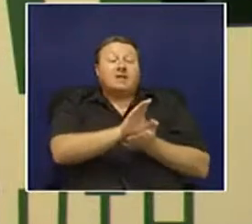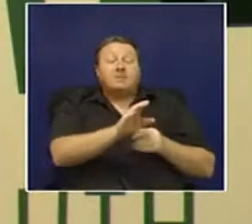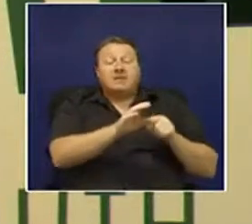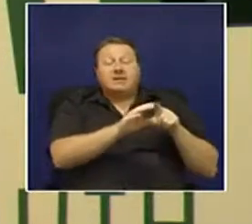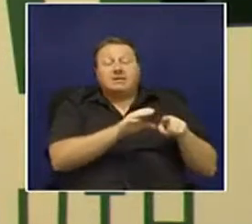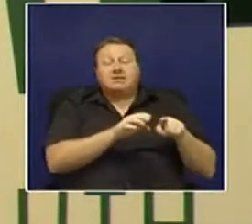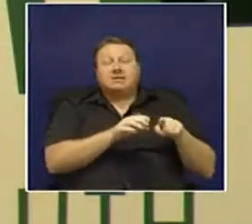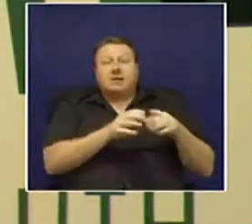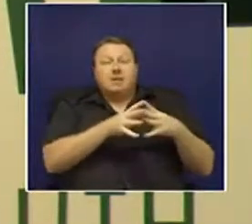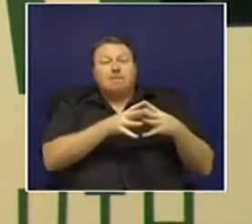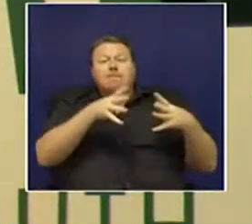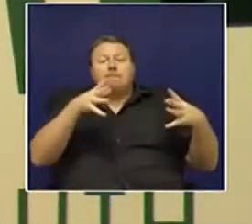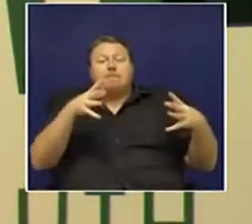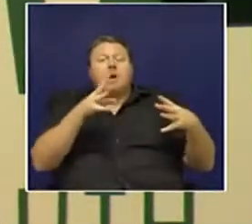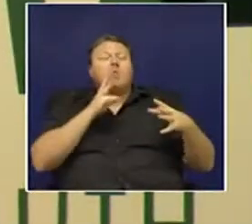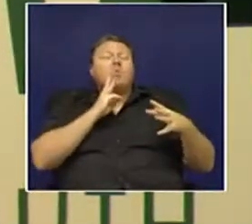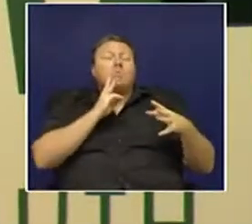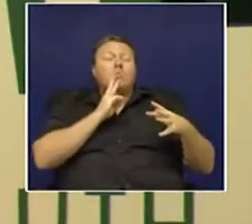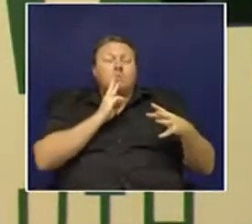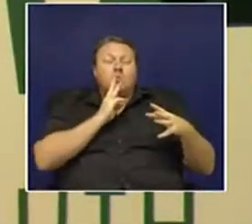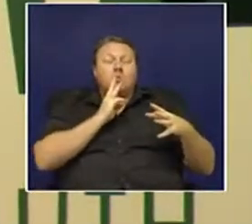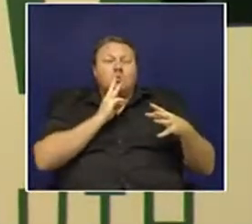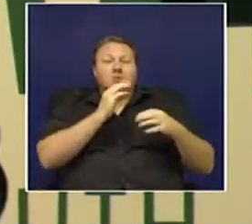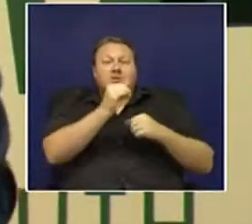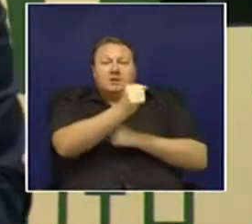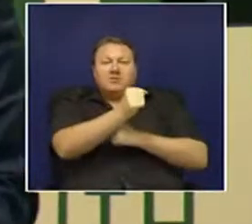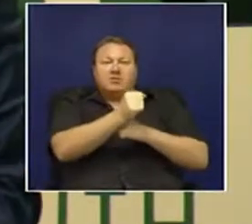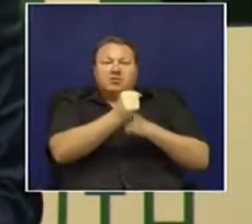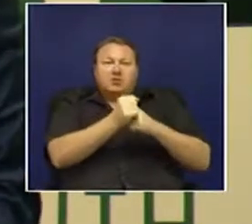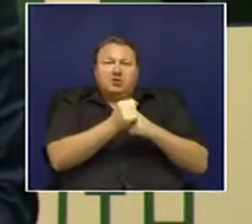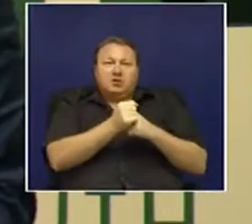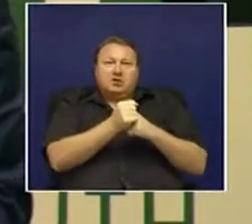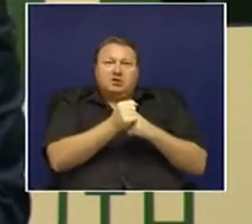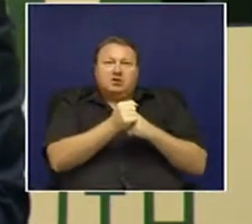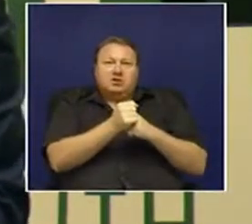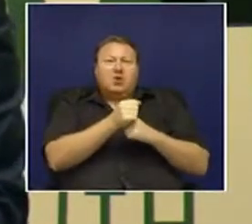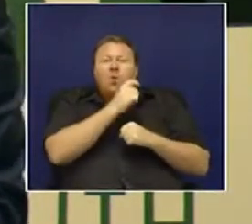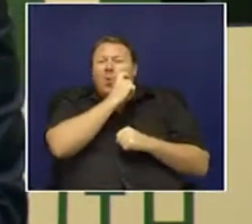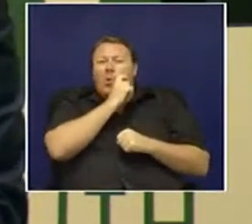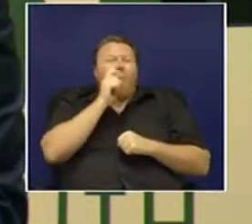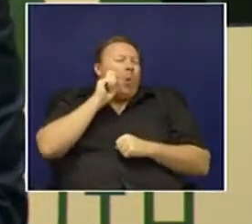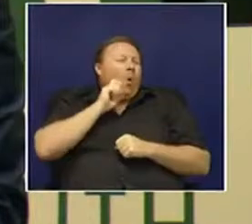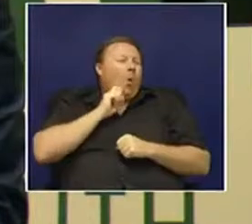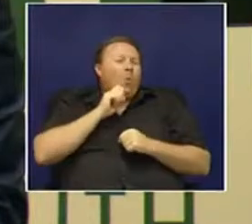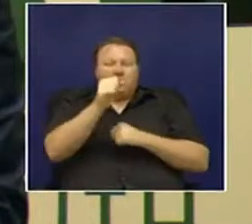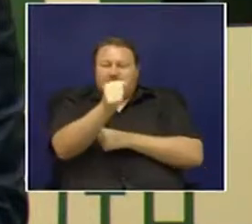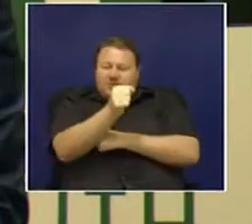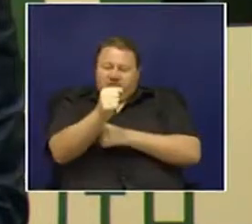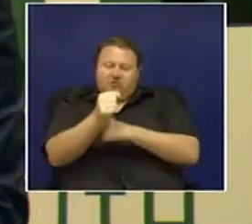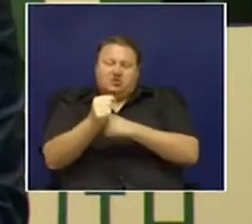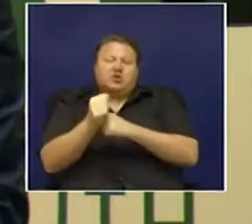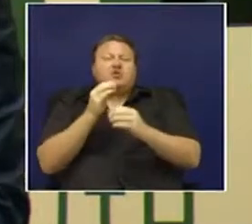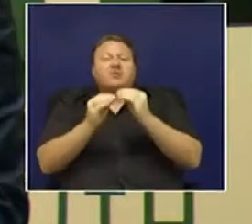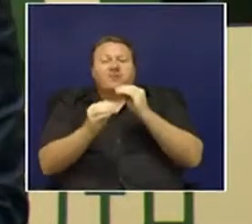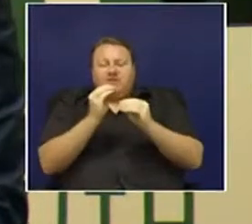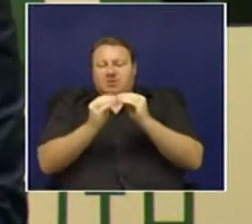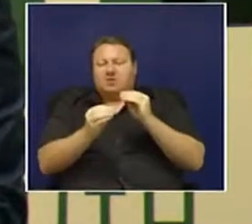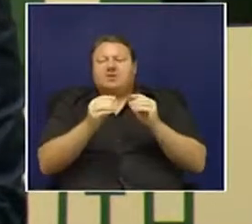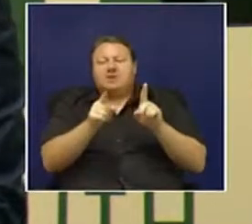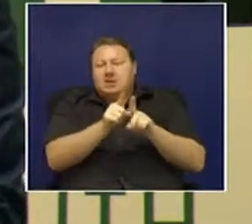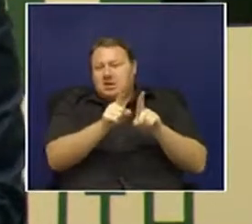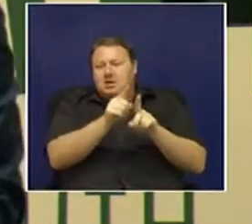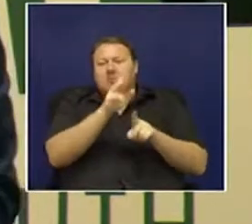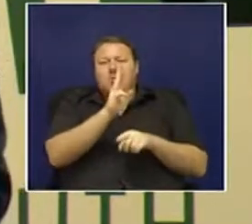water augmentation schemes, refurbishing of aging infrastructure, and the completion of strategic projects that